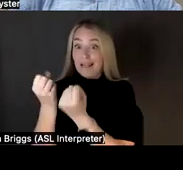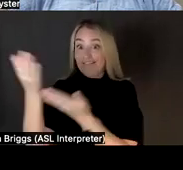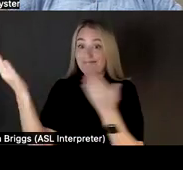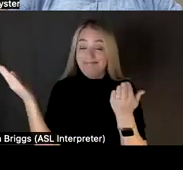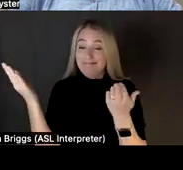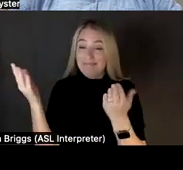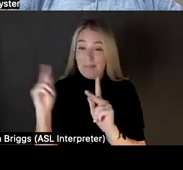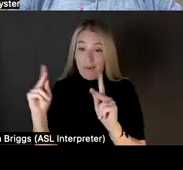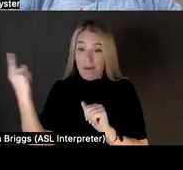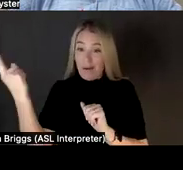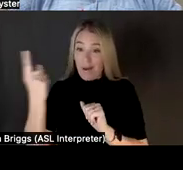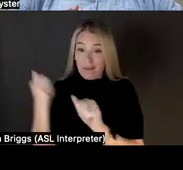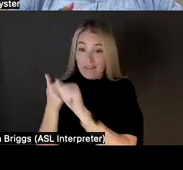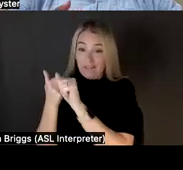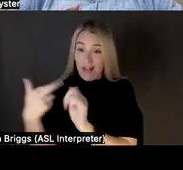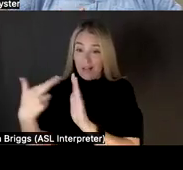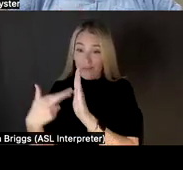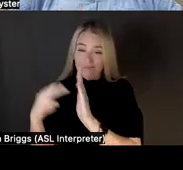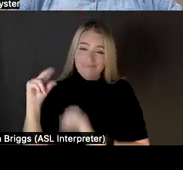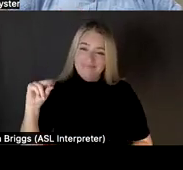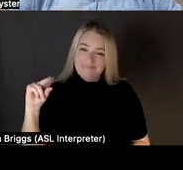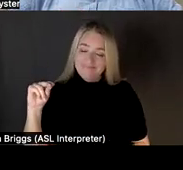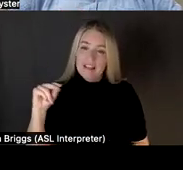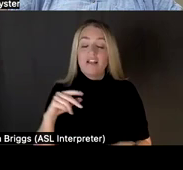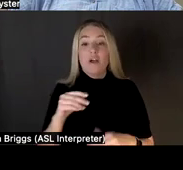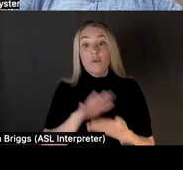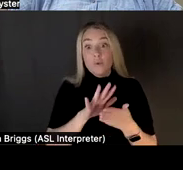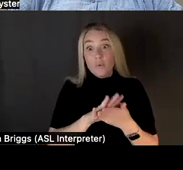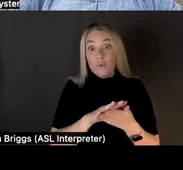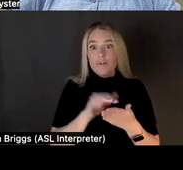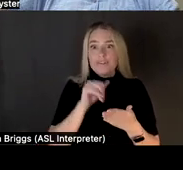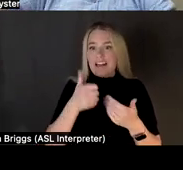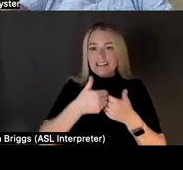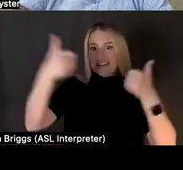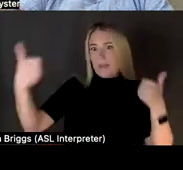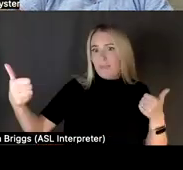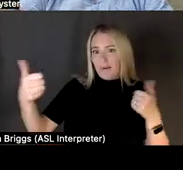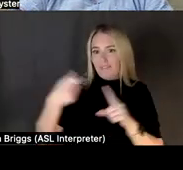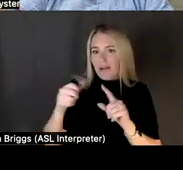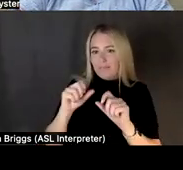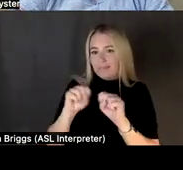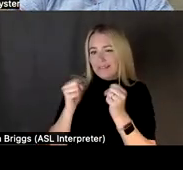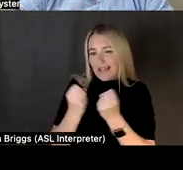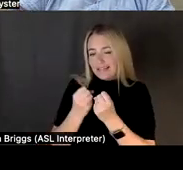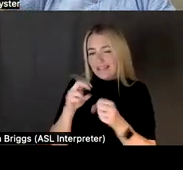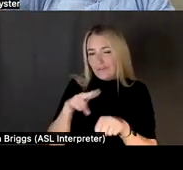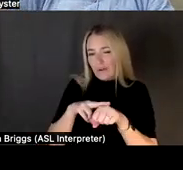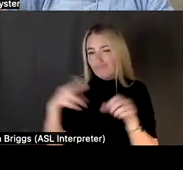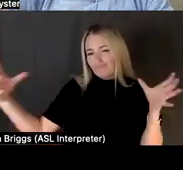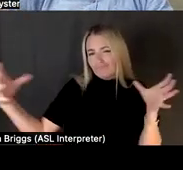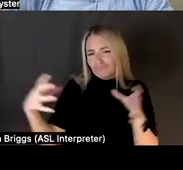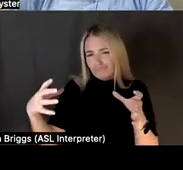from the context of the society in which they exist. So a little bit later on, we're going to address some of the